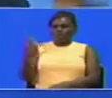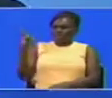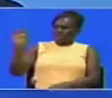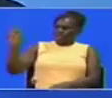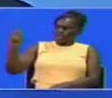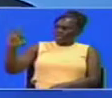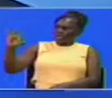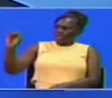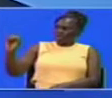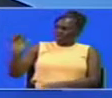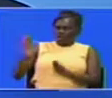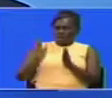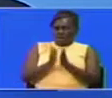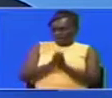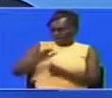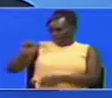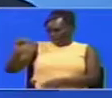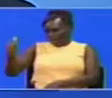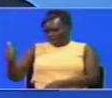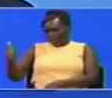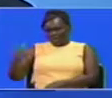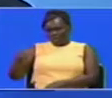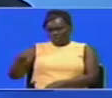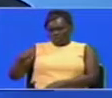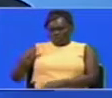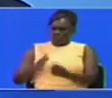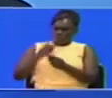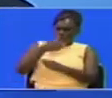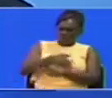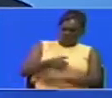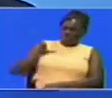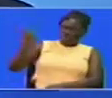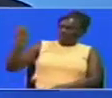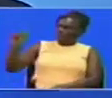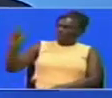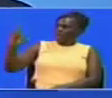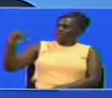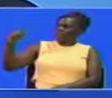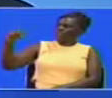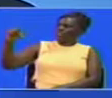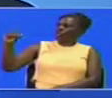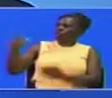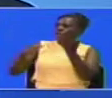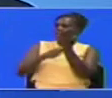Kerio, and another one where we have to trespass to Baringo, Arabal, on the other side,